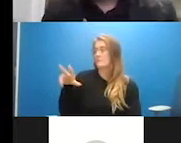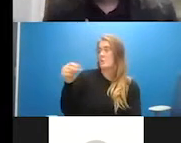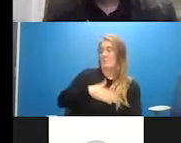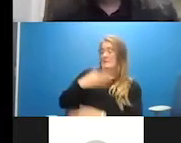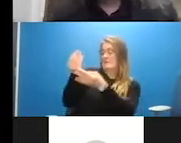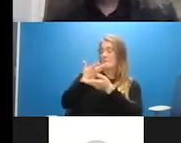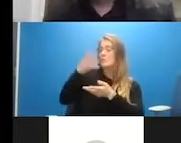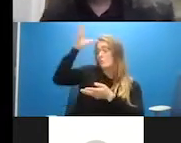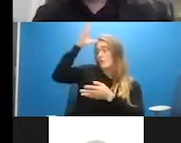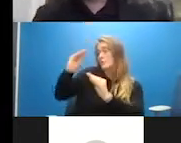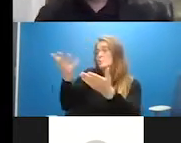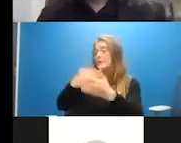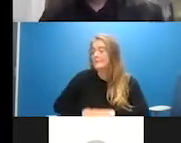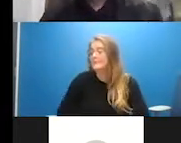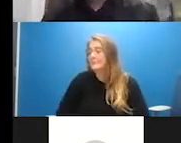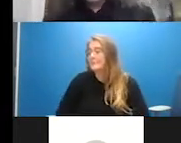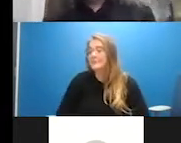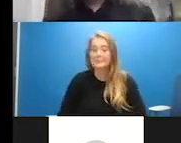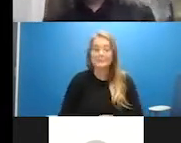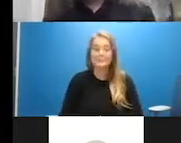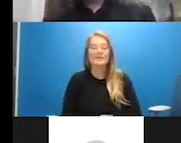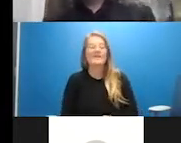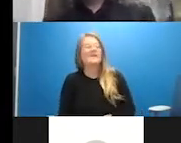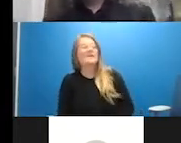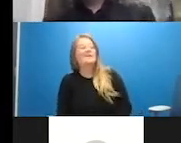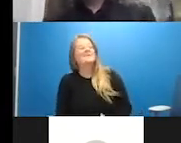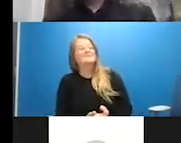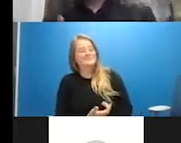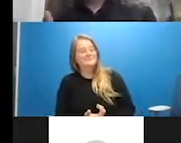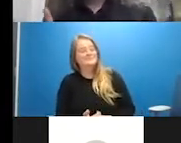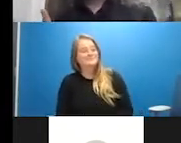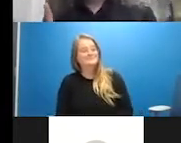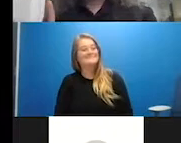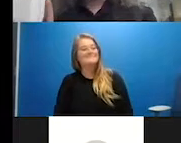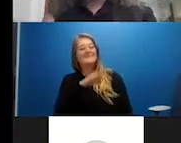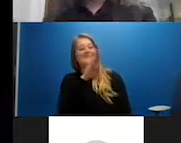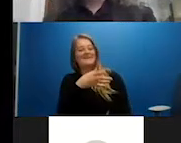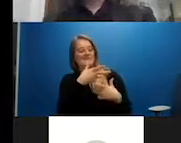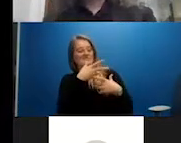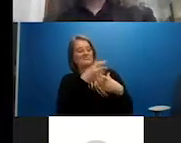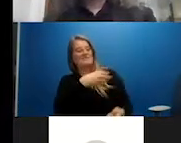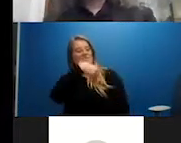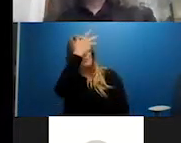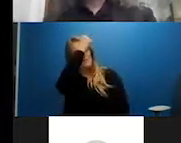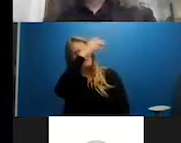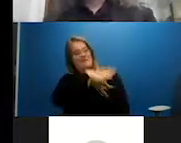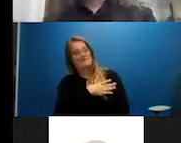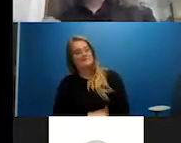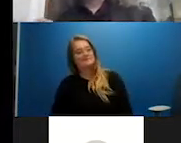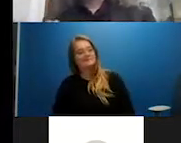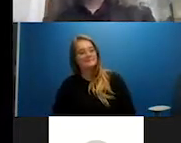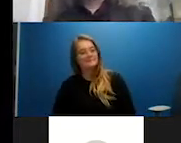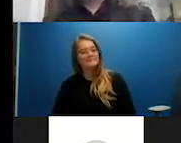me, what did your grandfather teach you?" He looked at me and said, "Never trust a white man." And